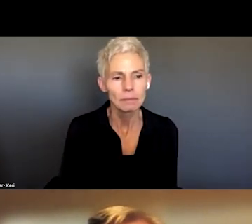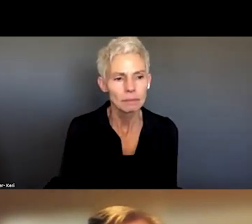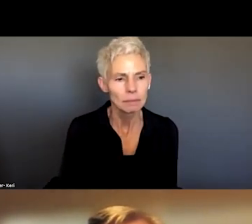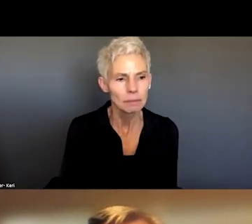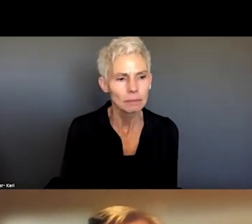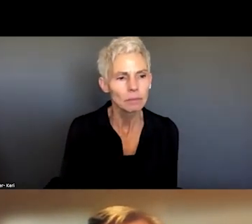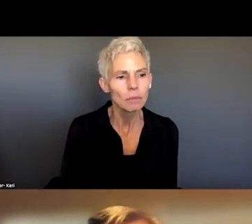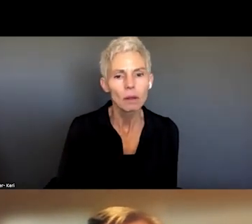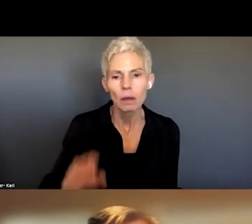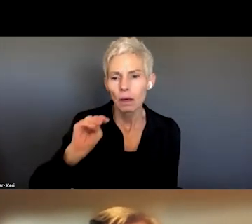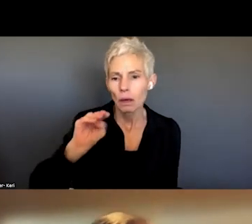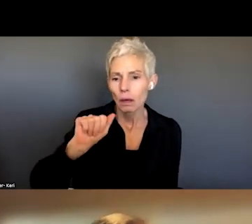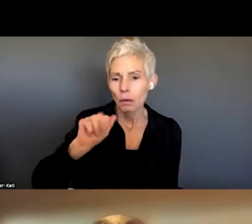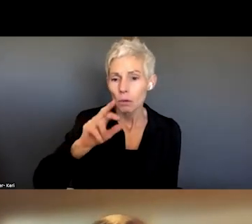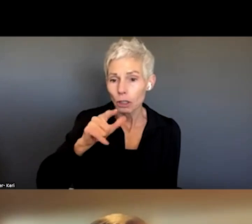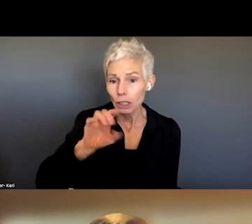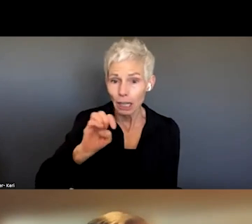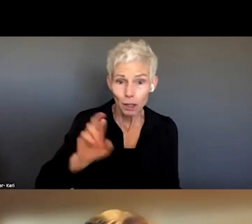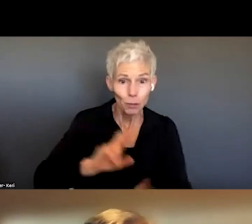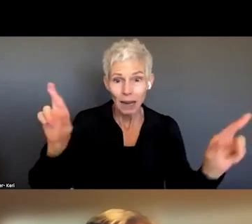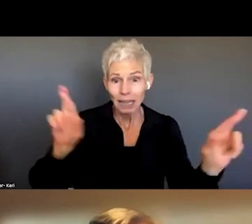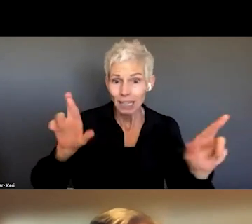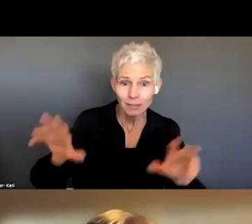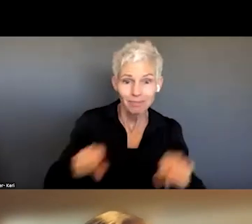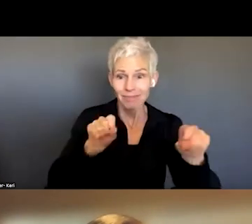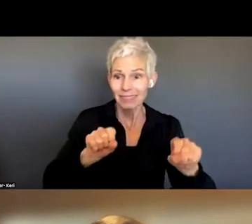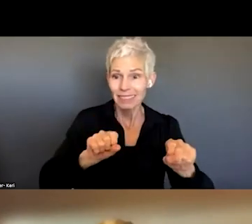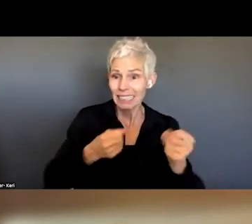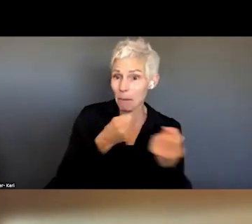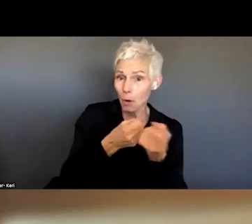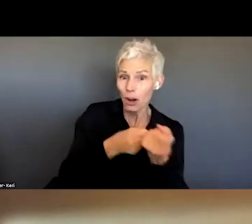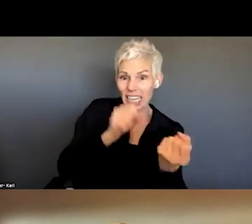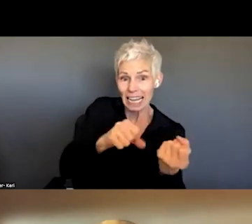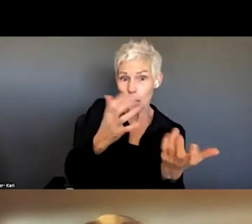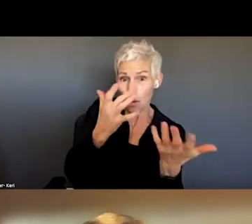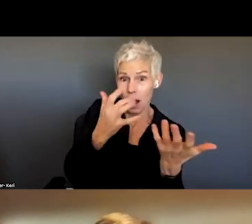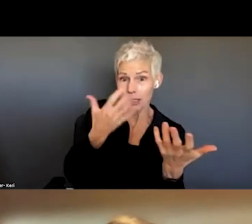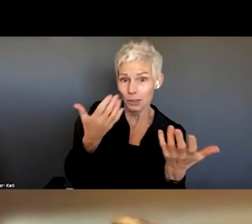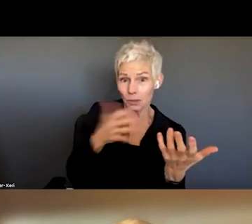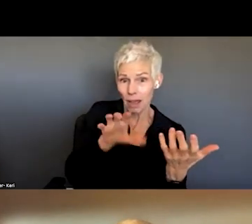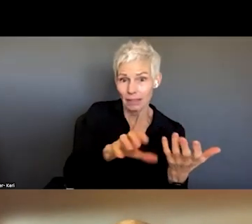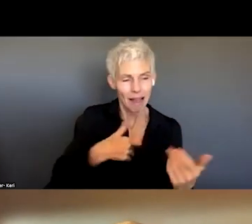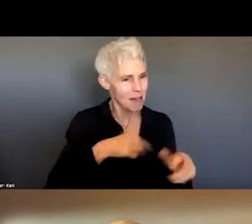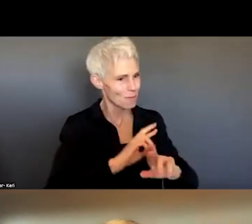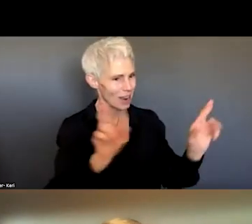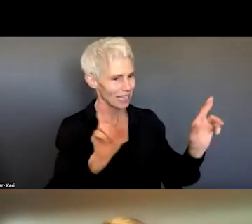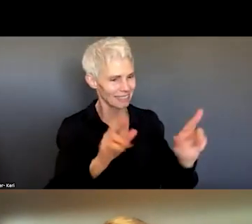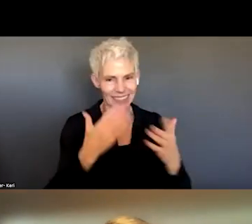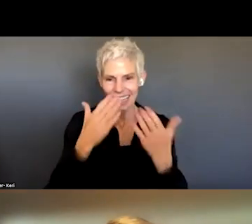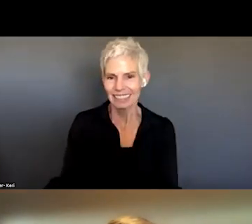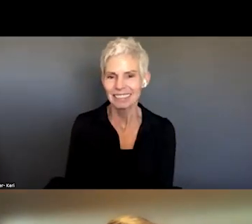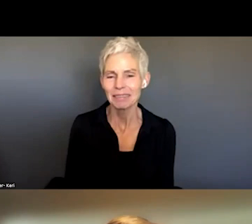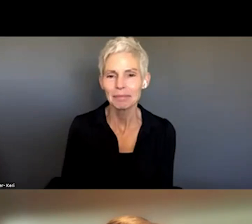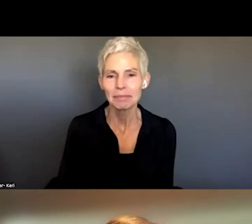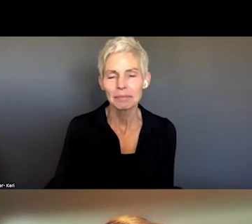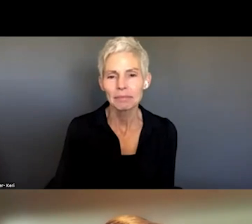So Margie, are you ready to take us off on the yes on why we should do this? I'm ready. Thanks.